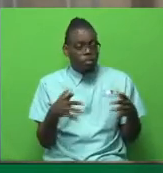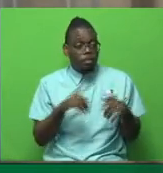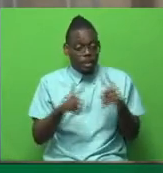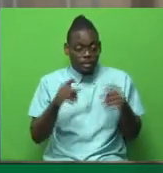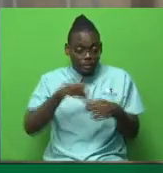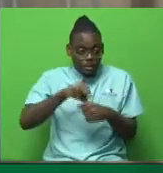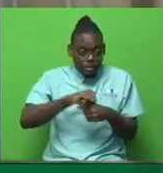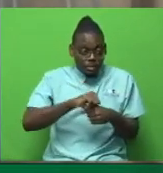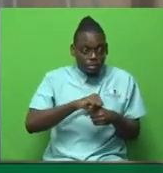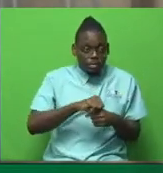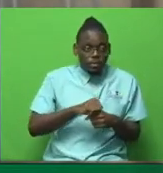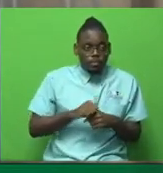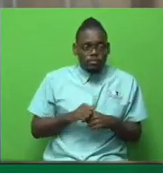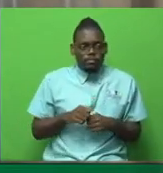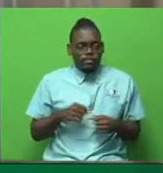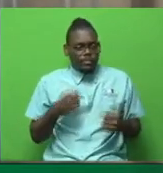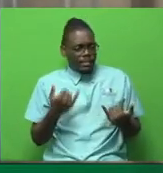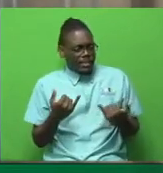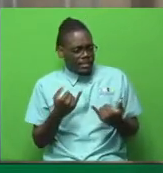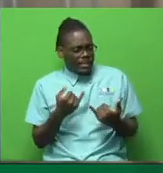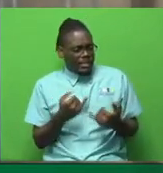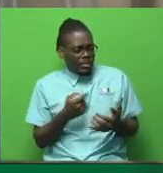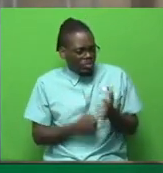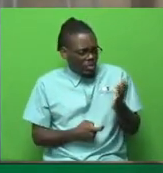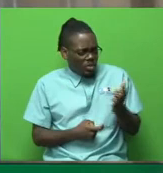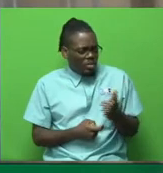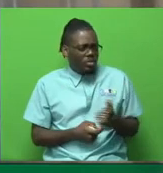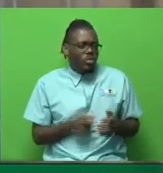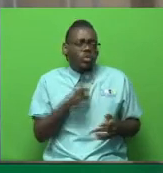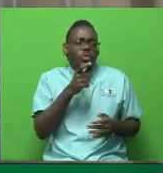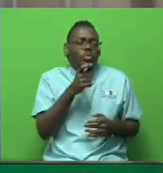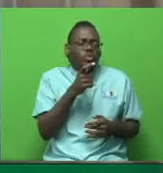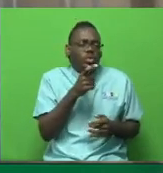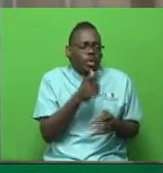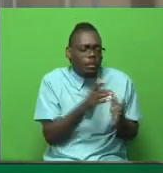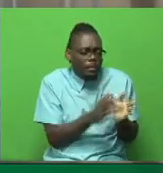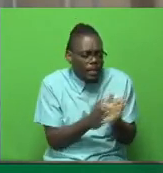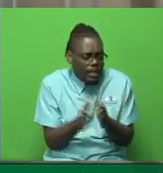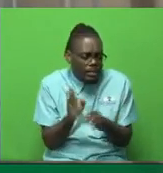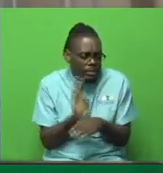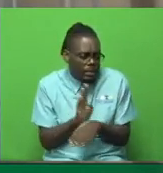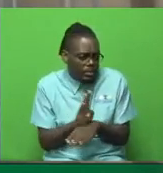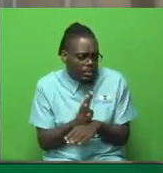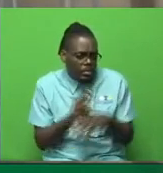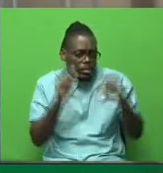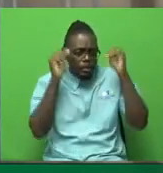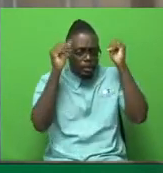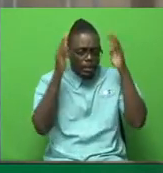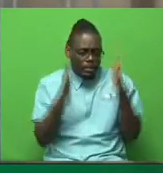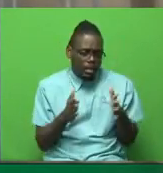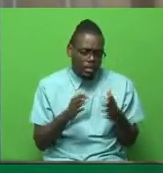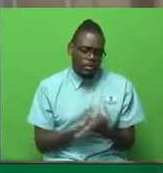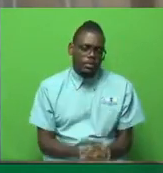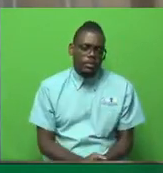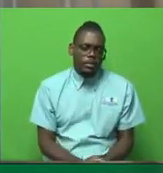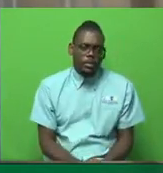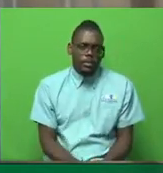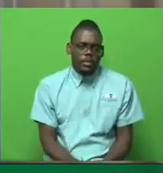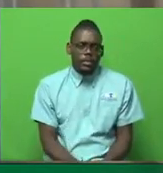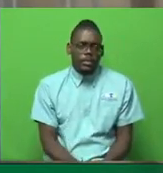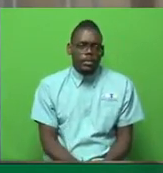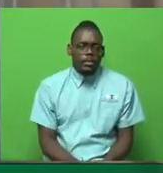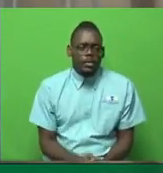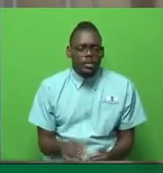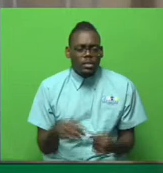minister it's been fixed by any Minister and nobody believes that this Minister especially given the rants on the Raves of the minister